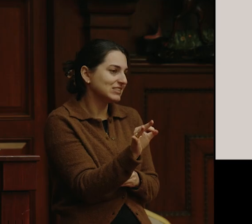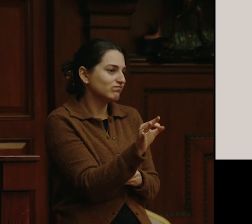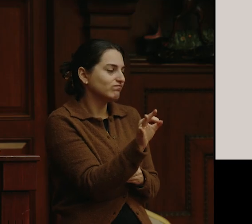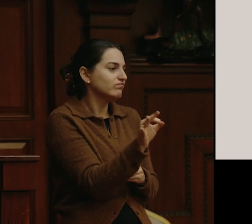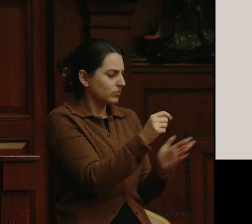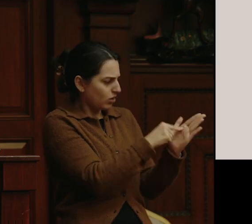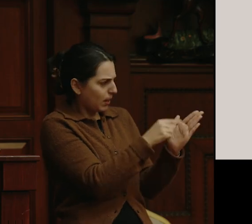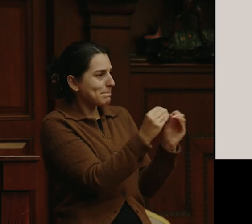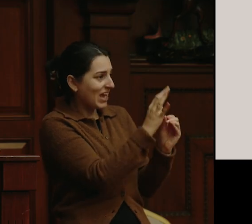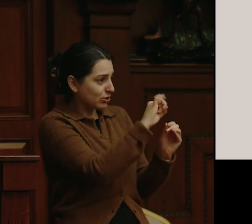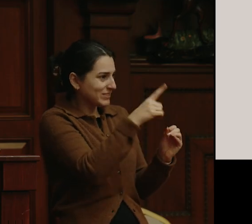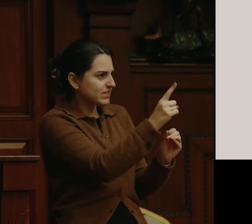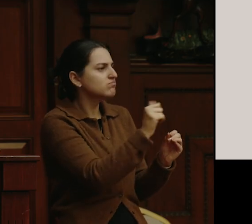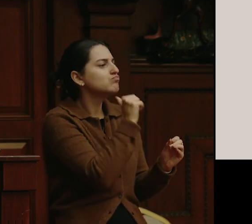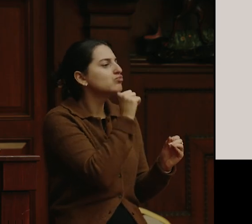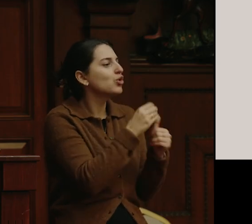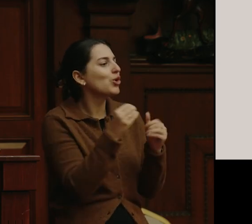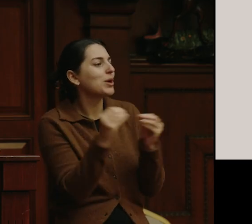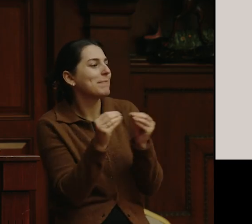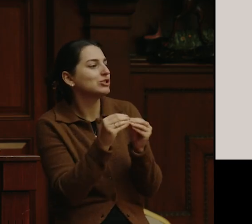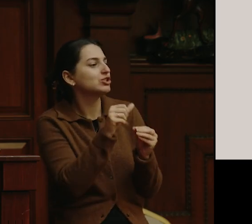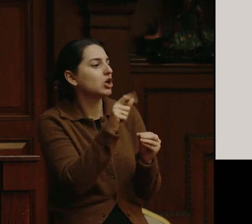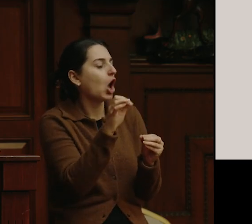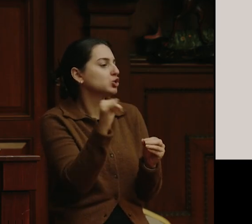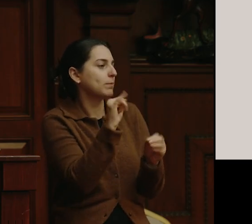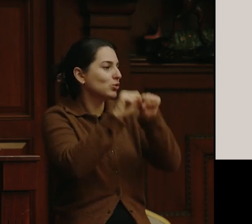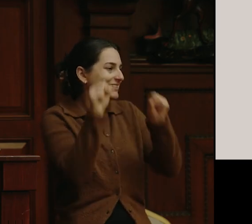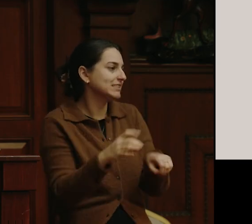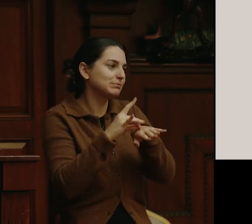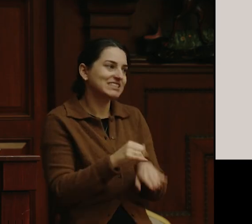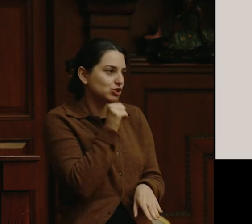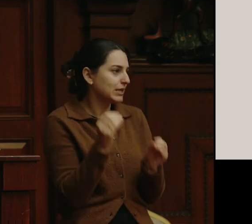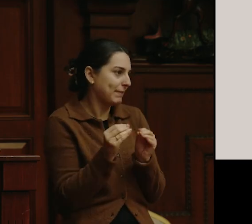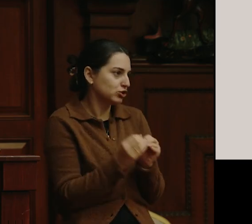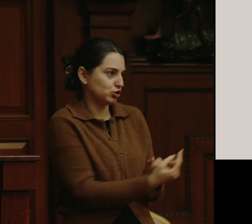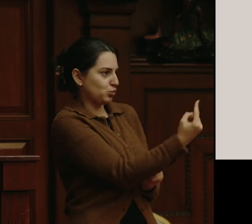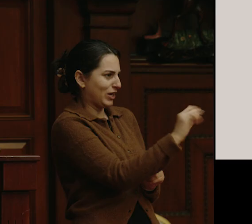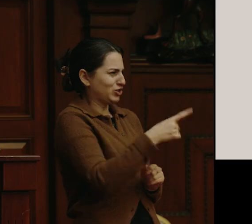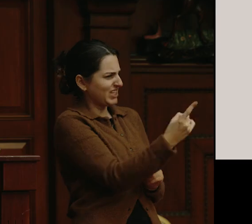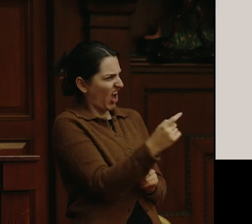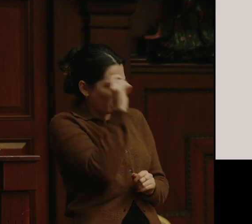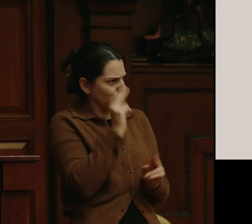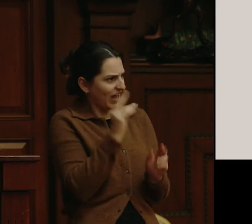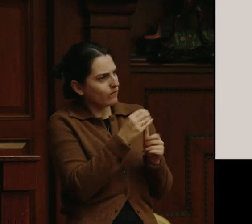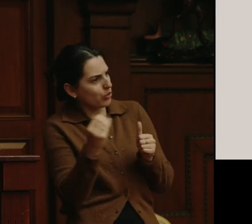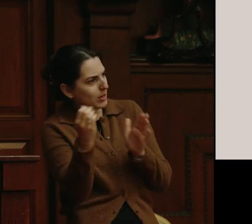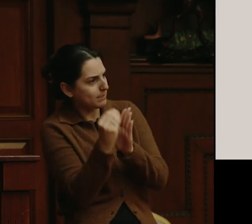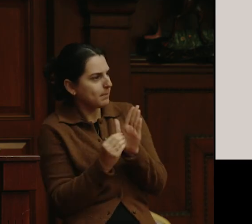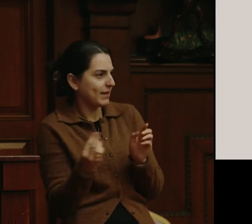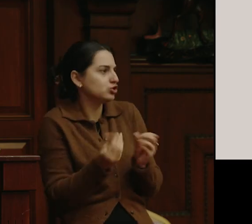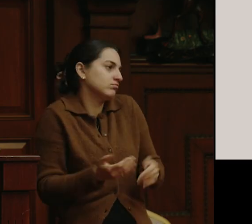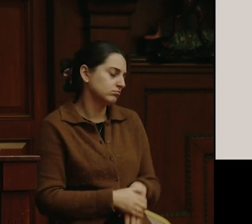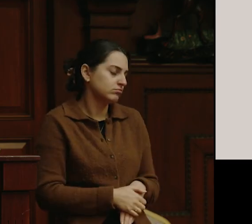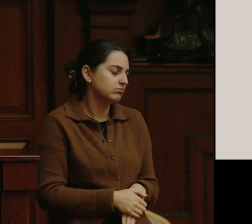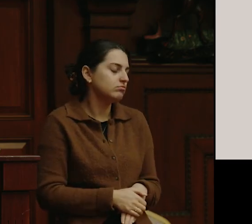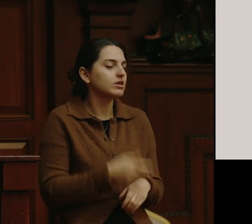related admissions did not have another autoimmune rheumatic disease recorded as well. And furthermore, we looked